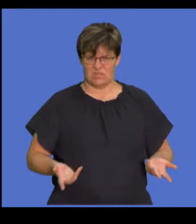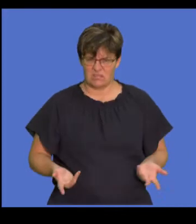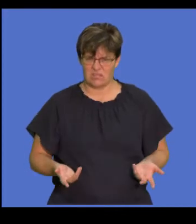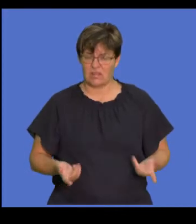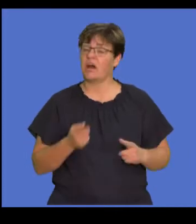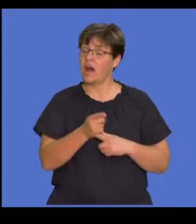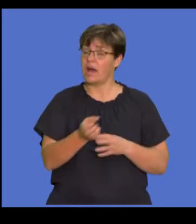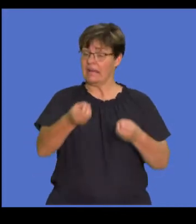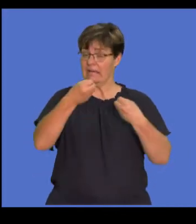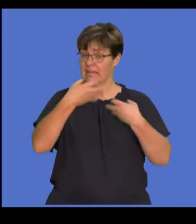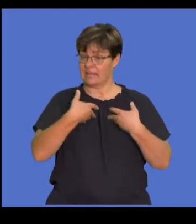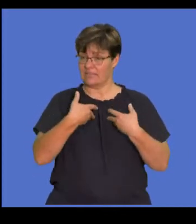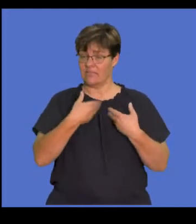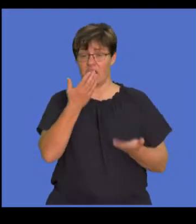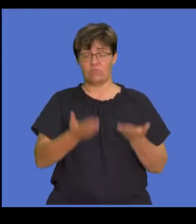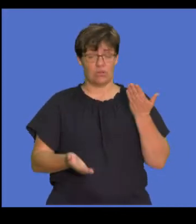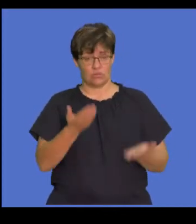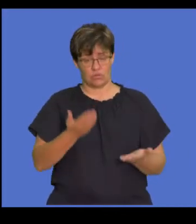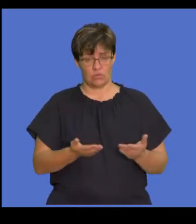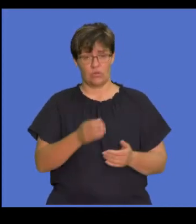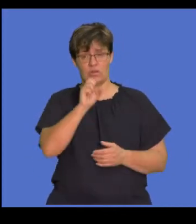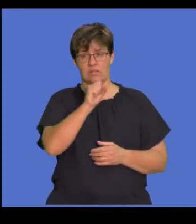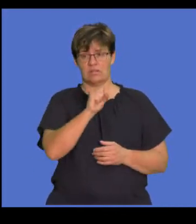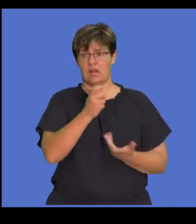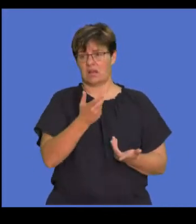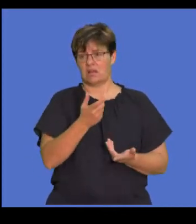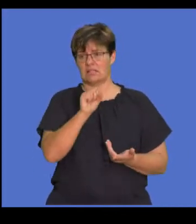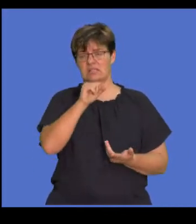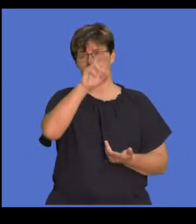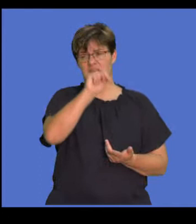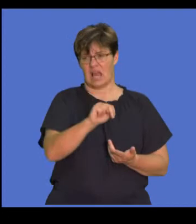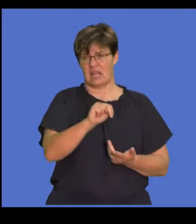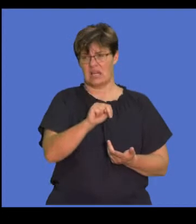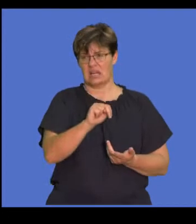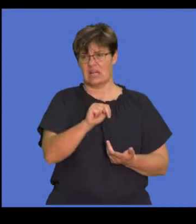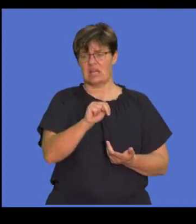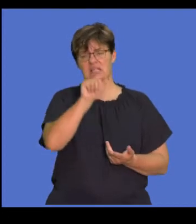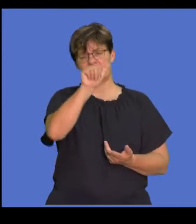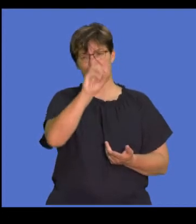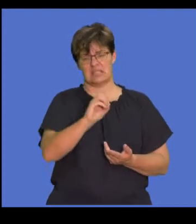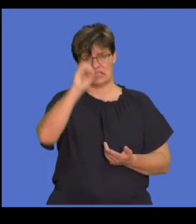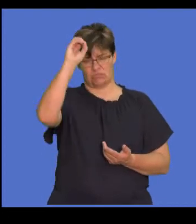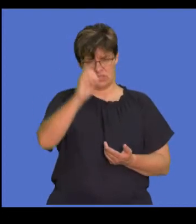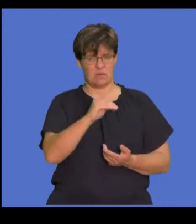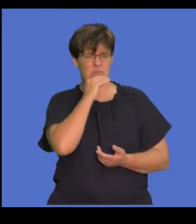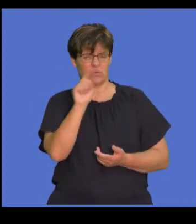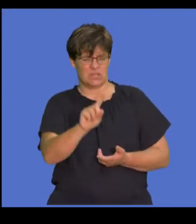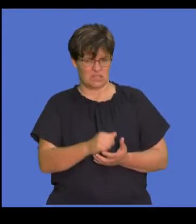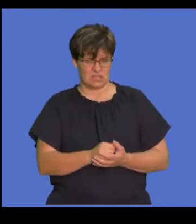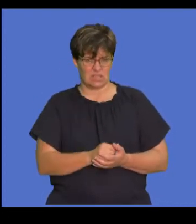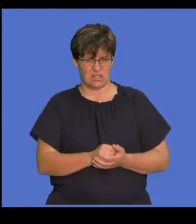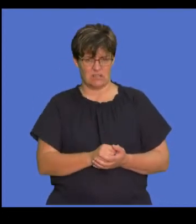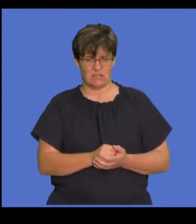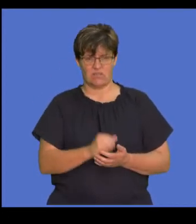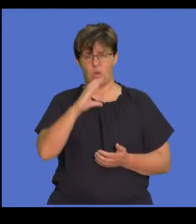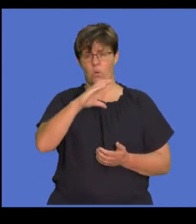if I'm given my ratio as a sine of 60 degrees, what does that mean? If I'm given cos